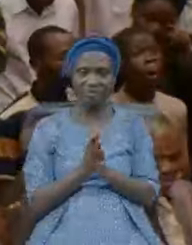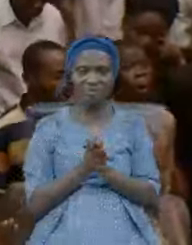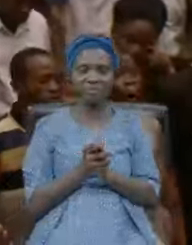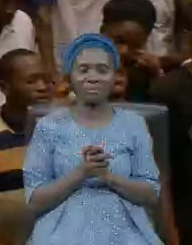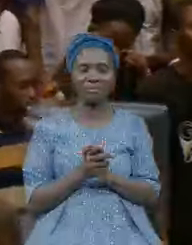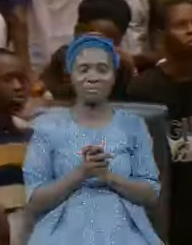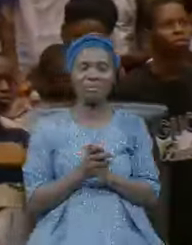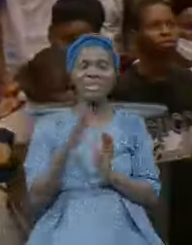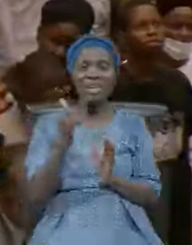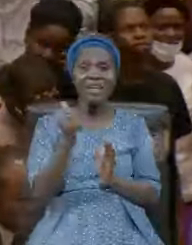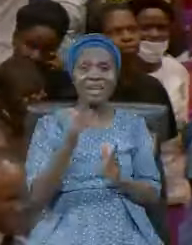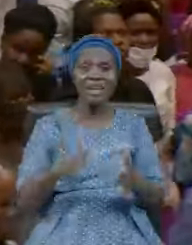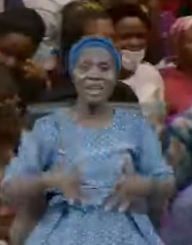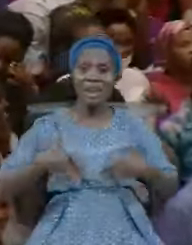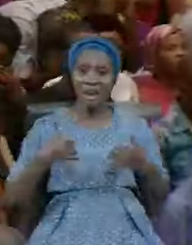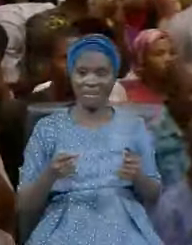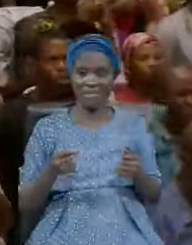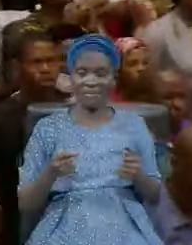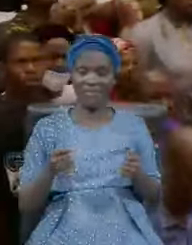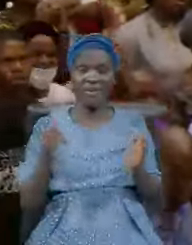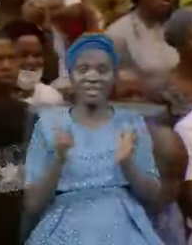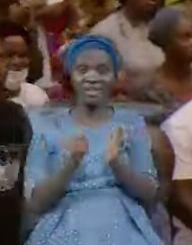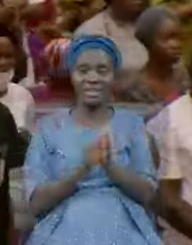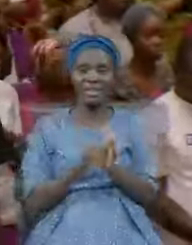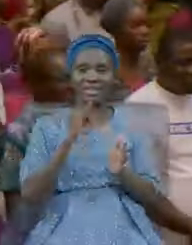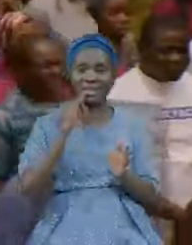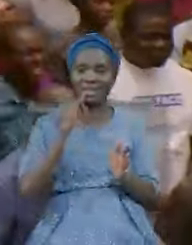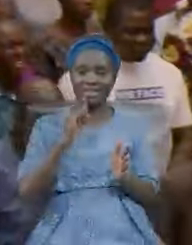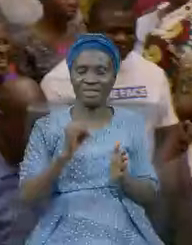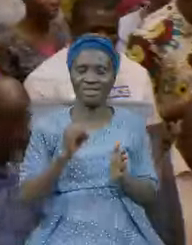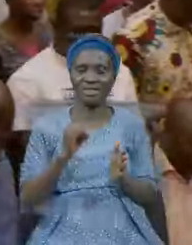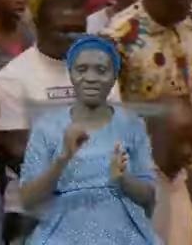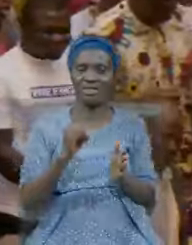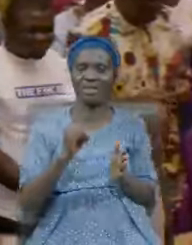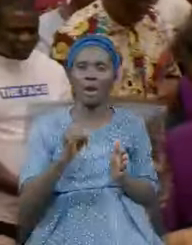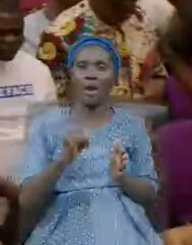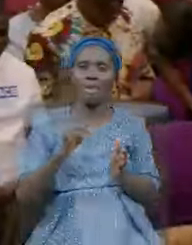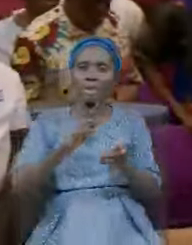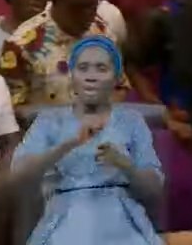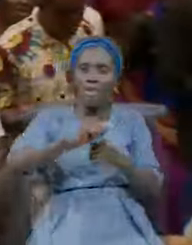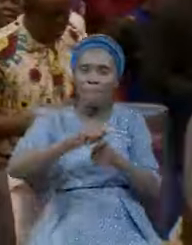A life of transcending goodness,